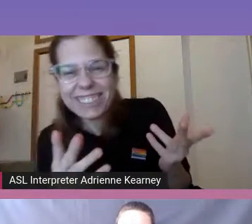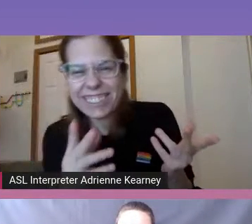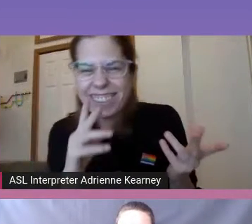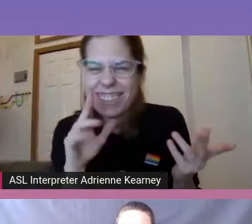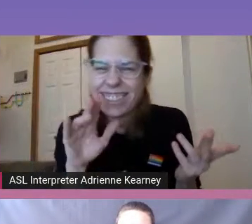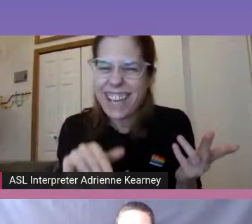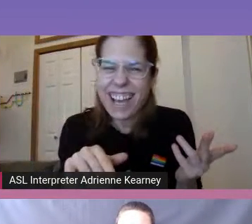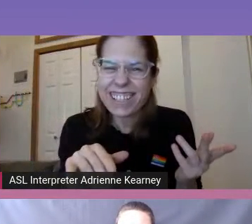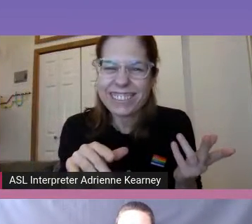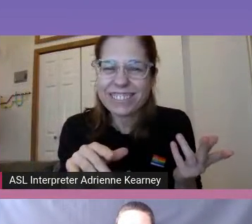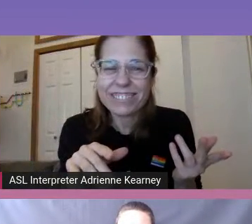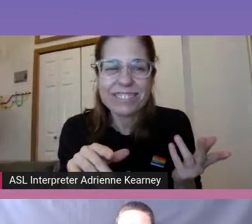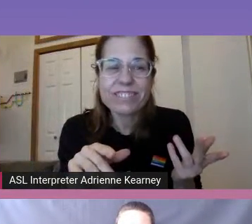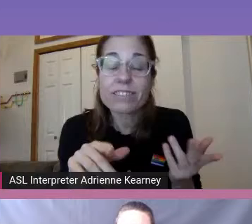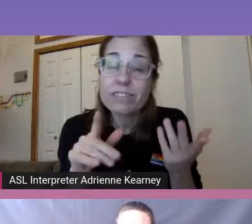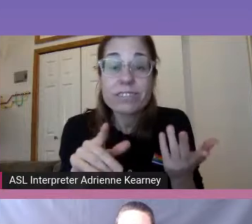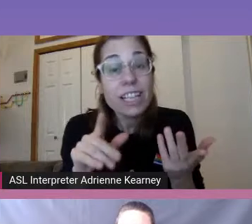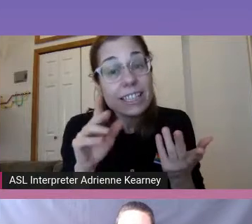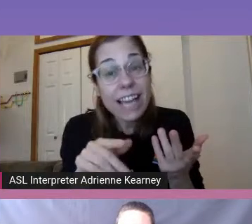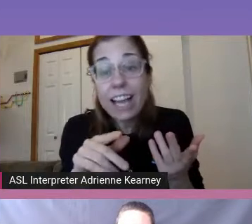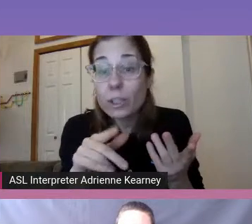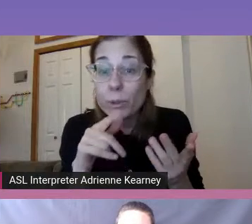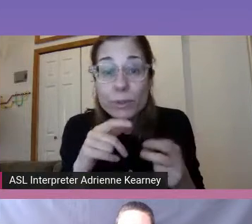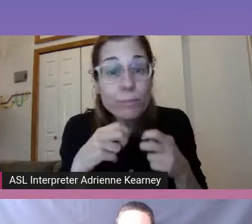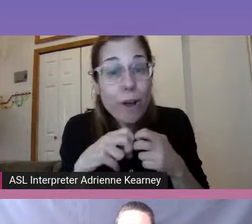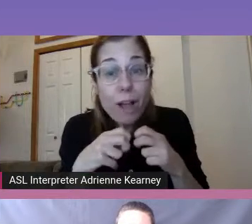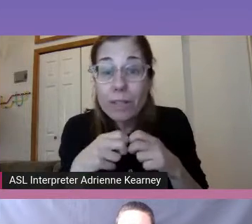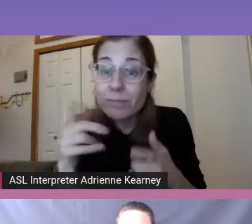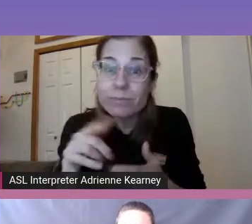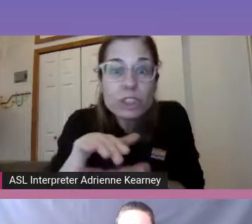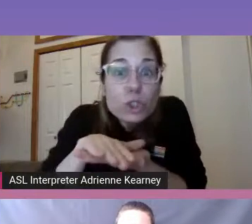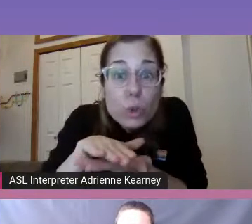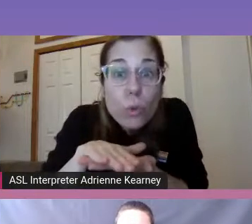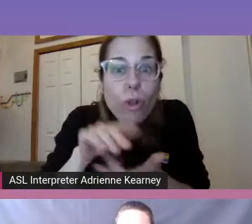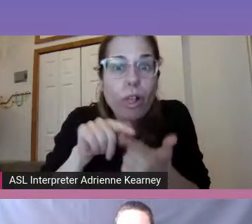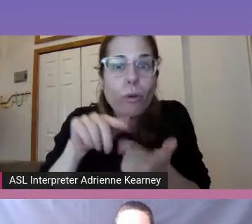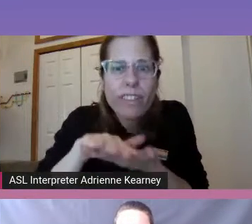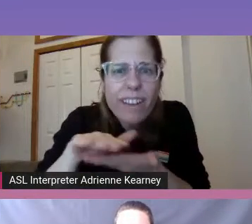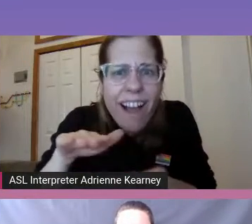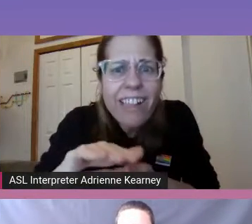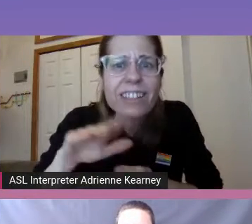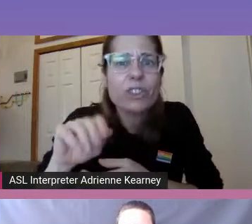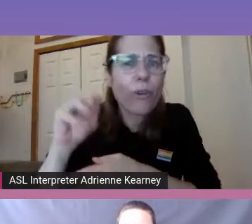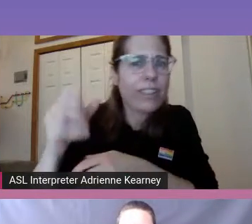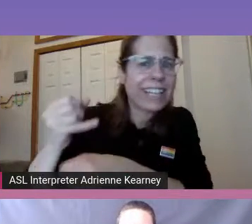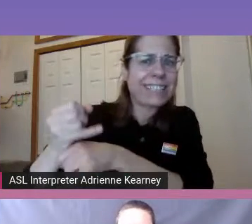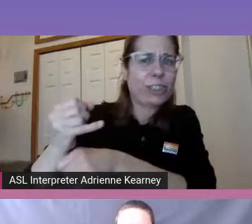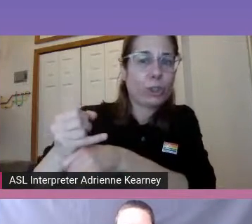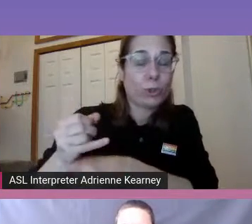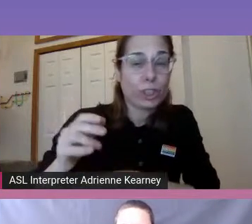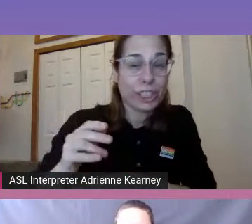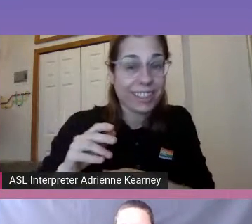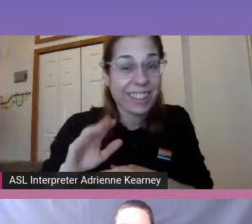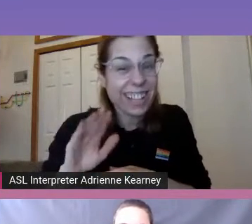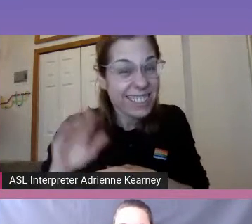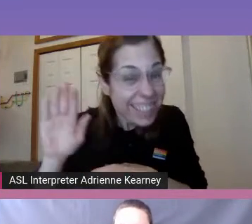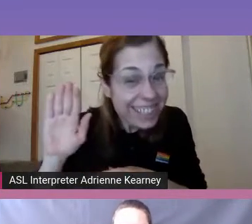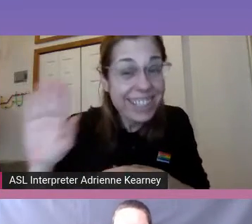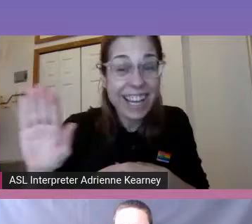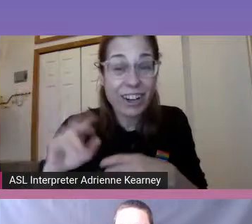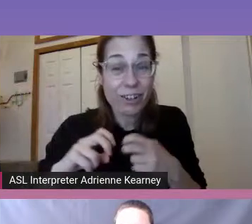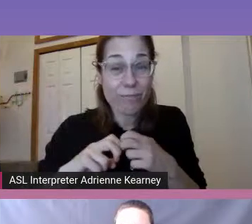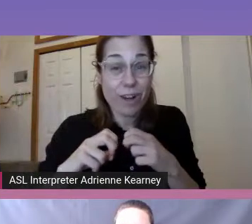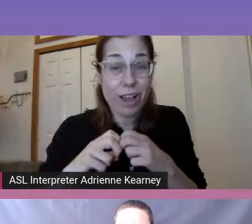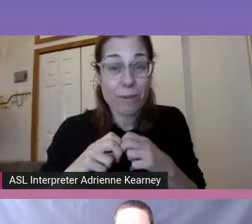an issue with the institution, and issues that, it's not one anti-bias and anti-racist